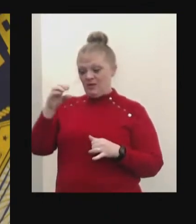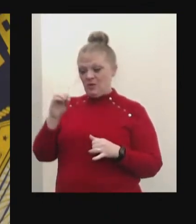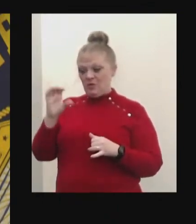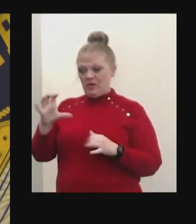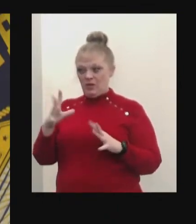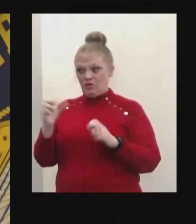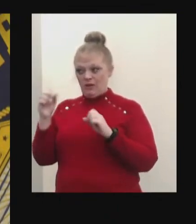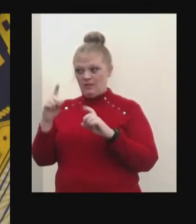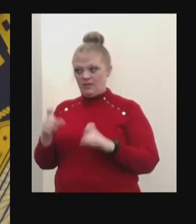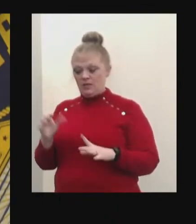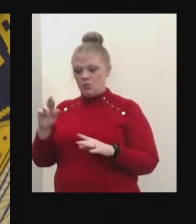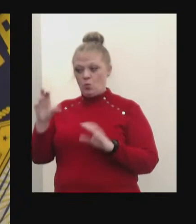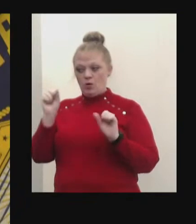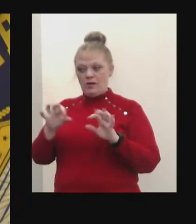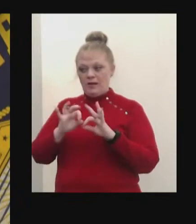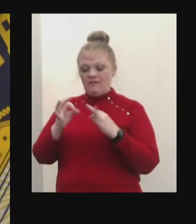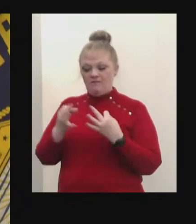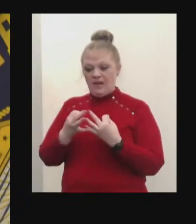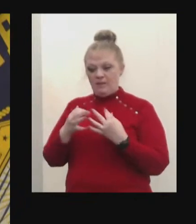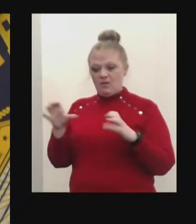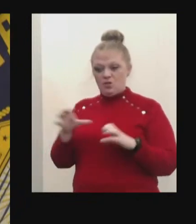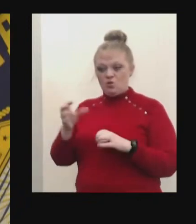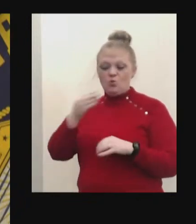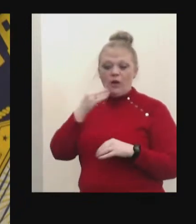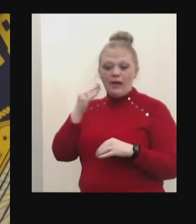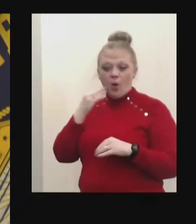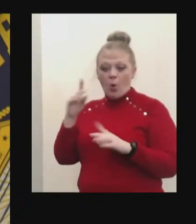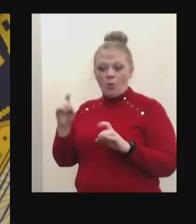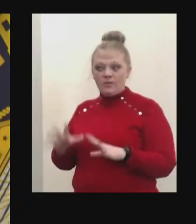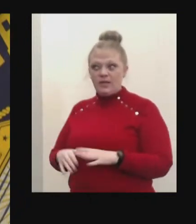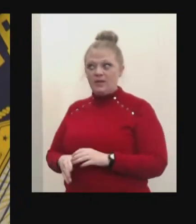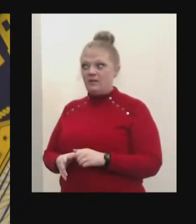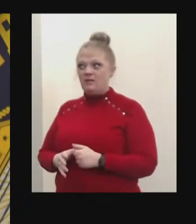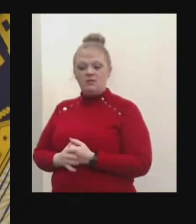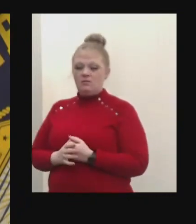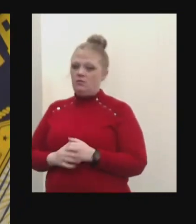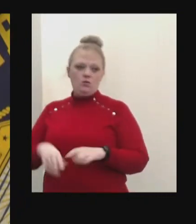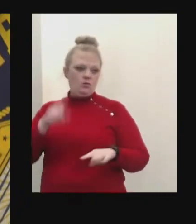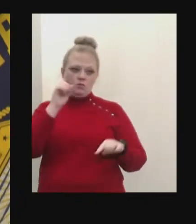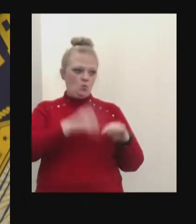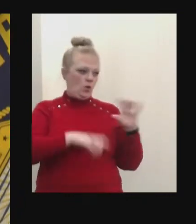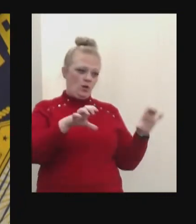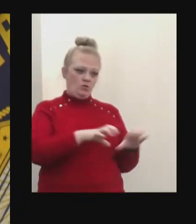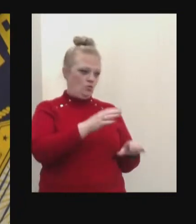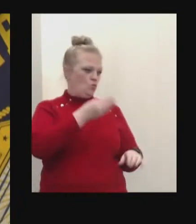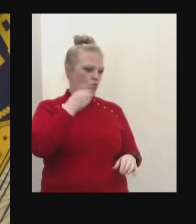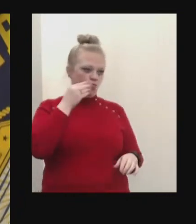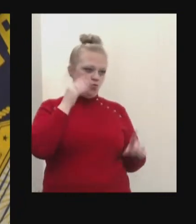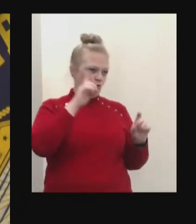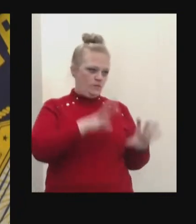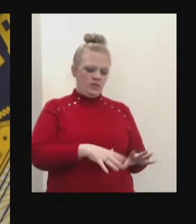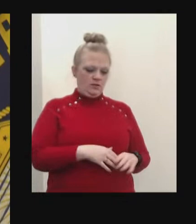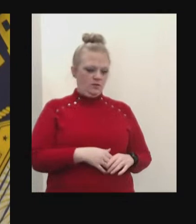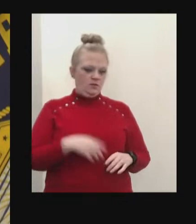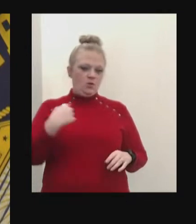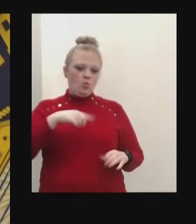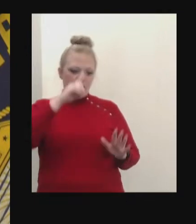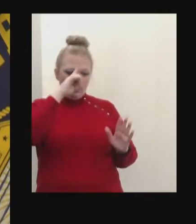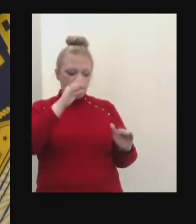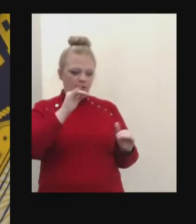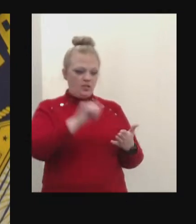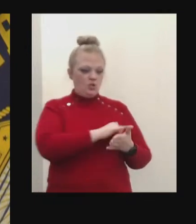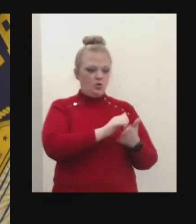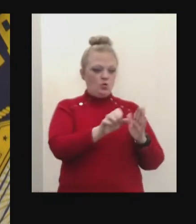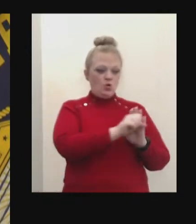or can families do the home rapid test? No, they cannot do home rapid tests. And we're expecting New York State, when it issues its test to